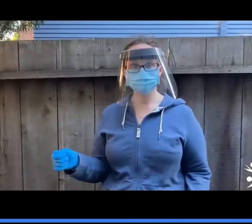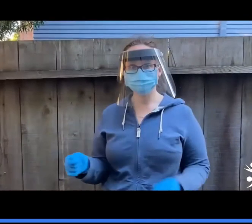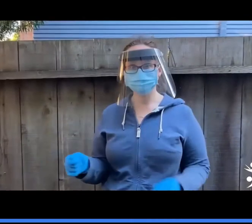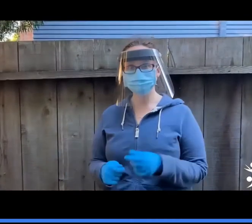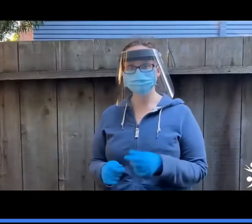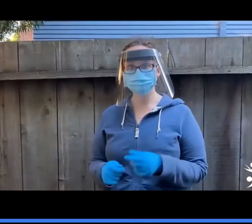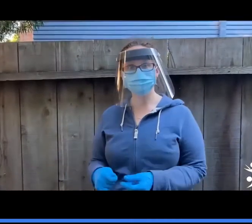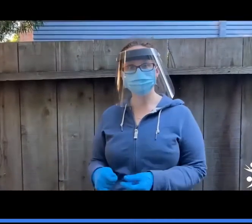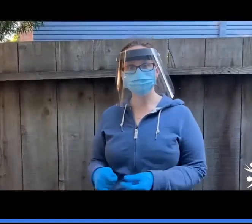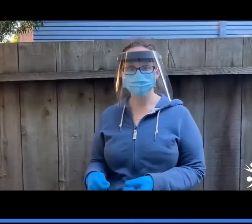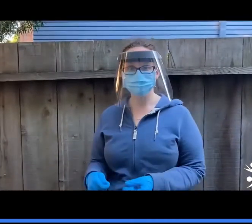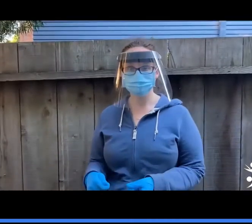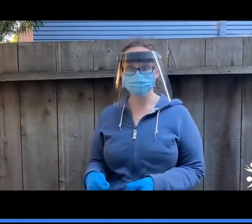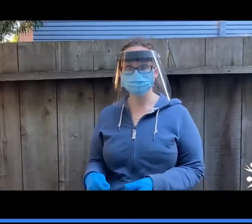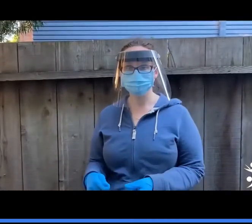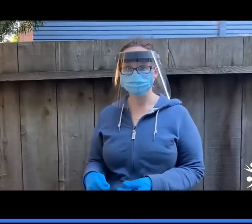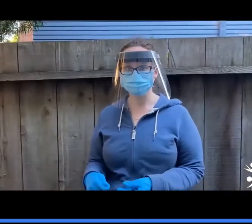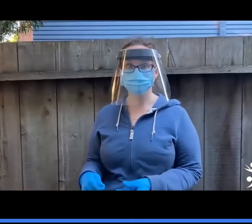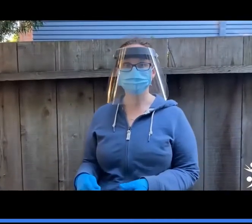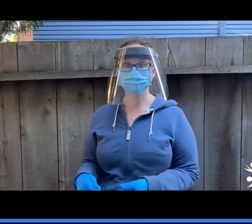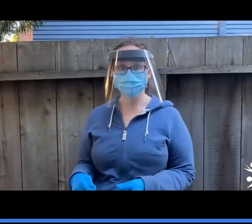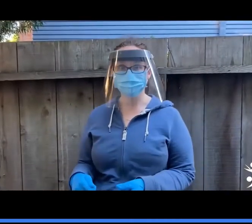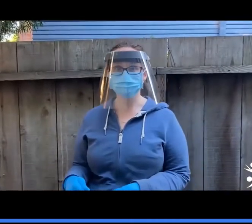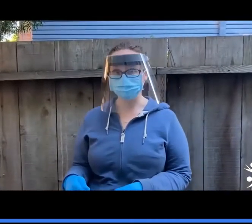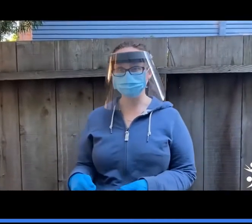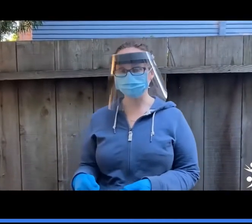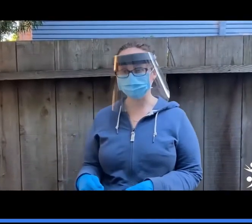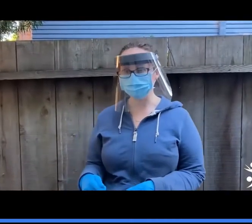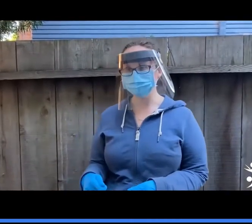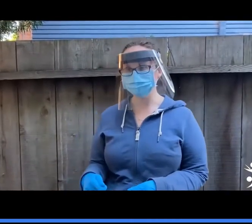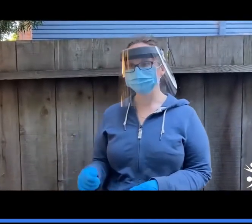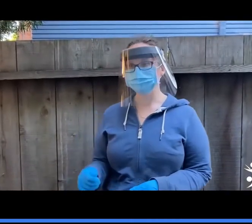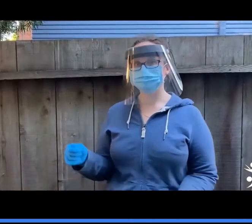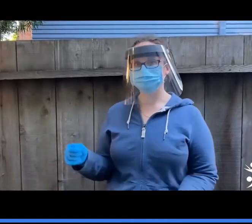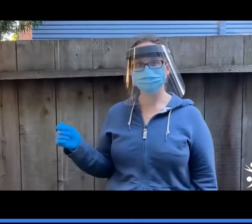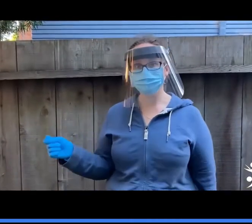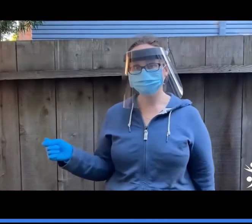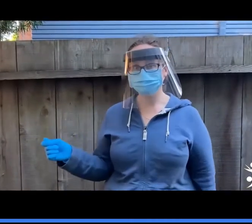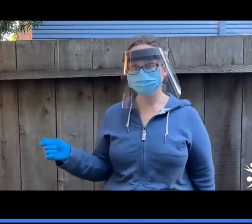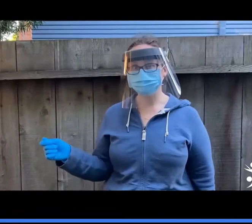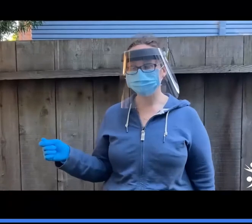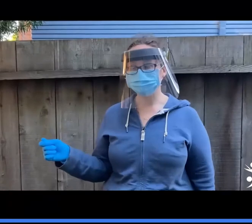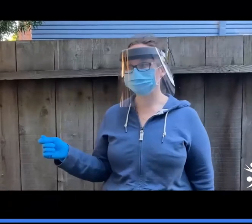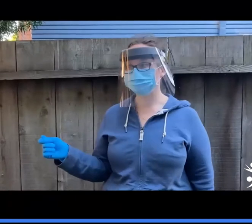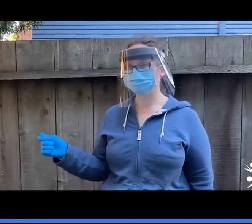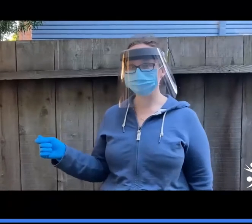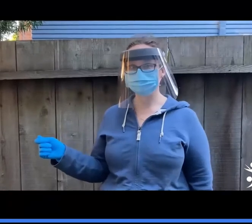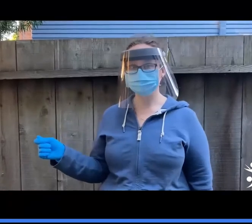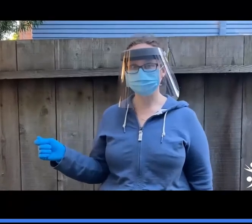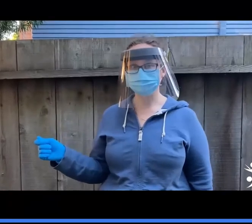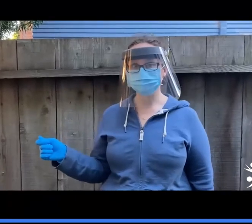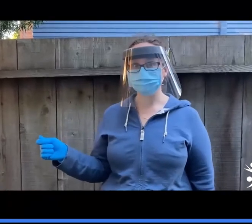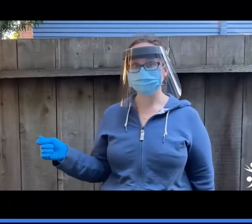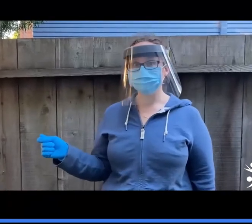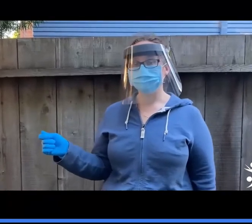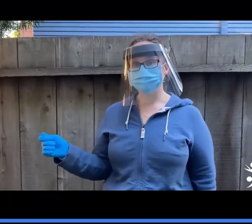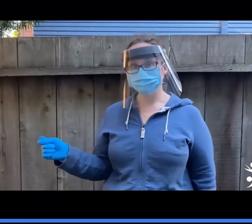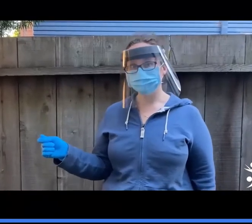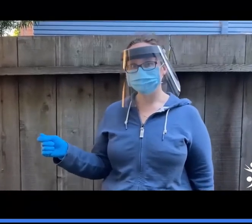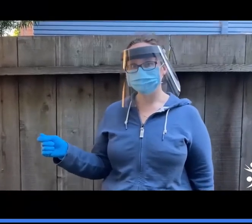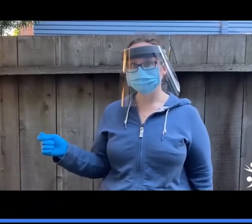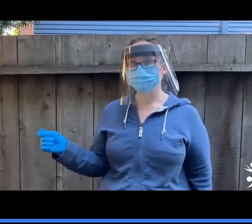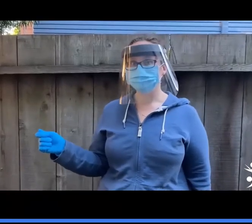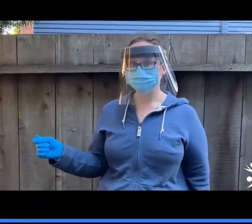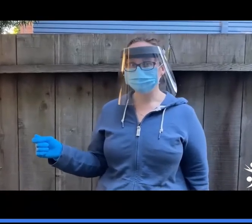don't want to touch the soft part of the swab. That part needs to stay clean. You're going to hold it and wait for instructions. And then when we say